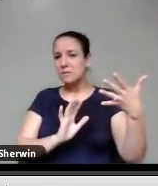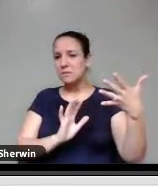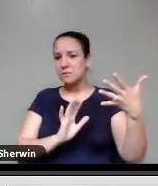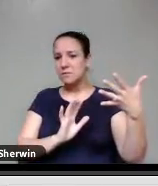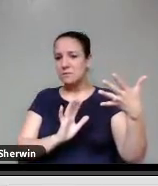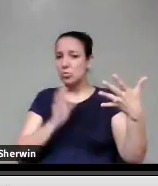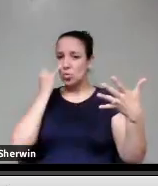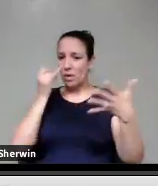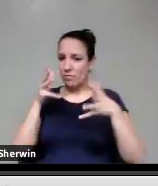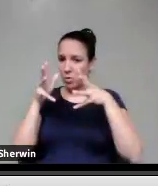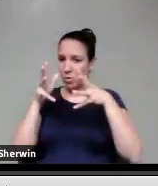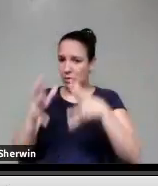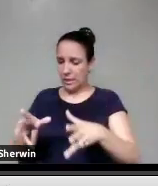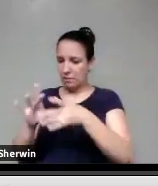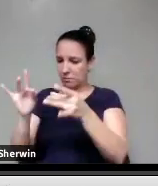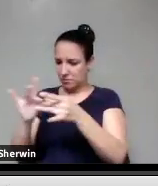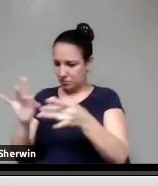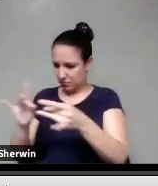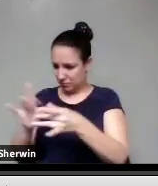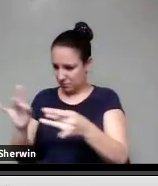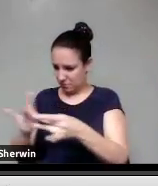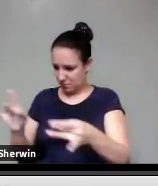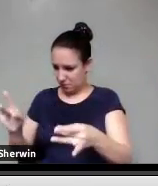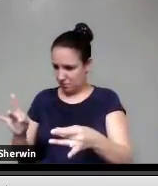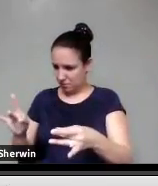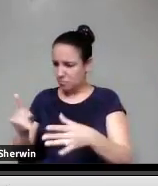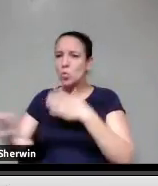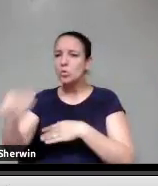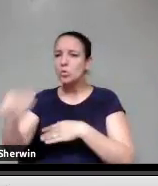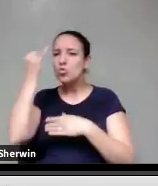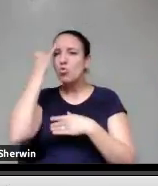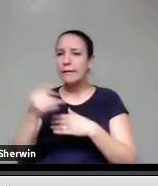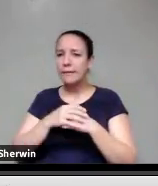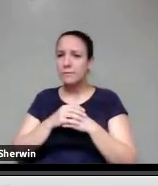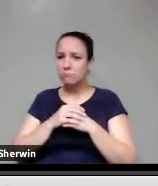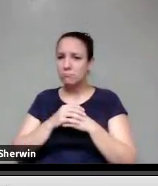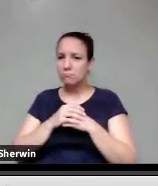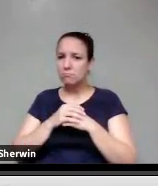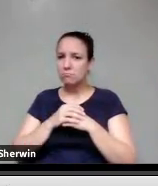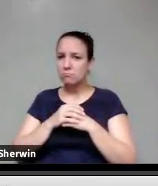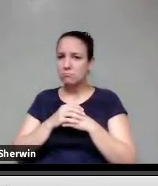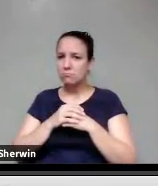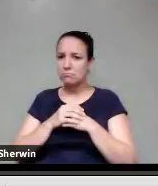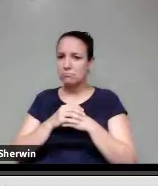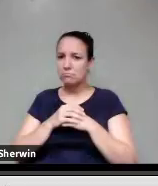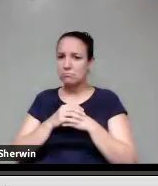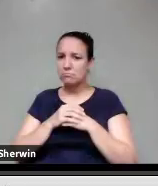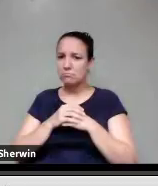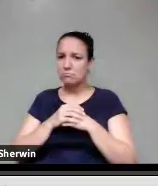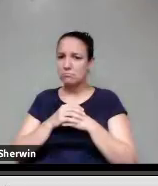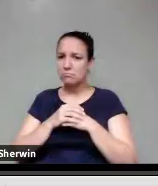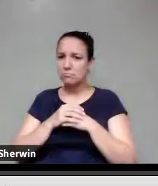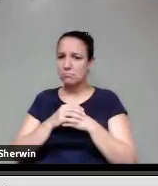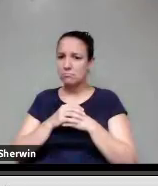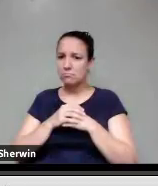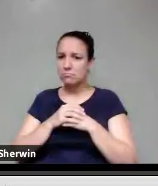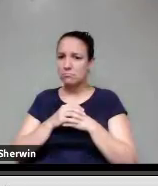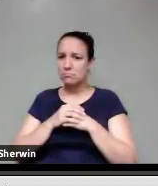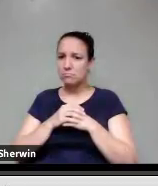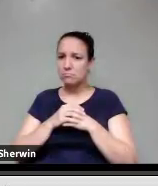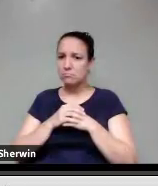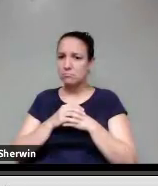other comments we've had. What is your idea? In other words, we don't need to hear that comment again. We want something new from